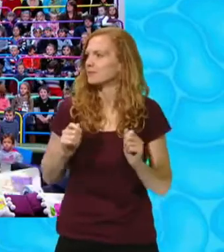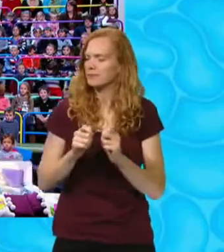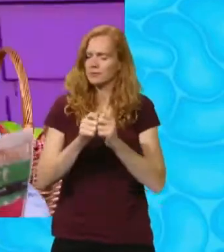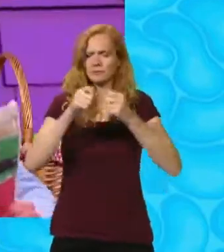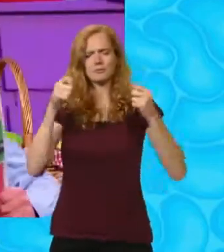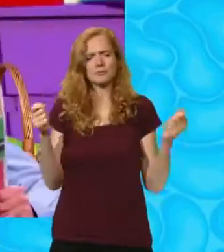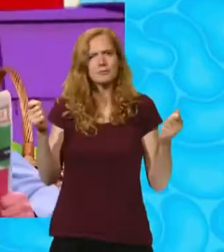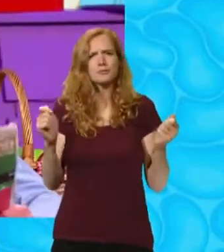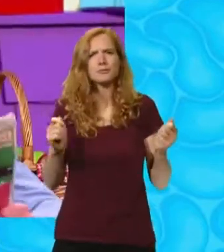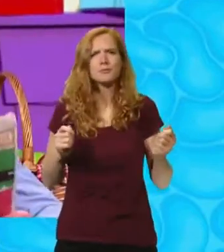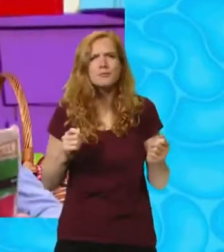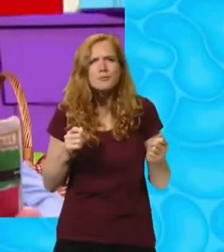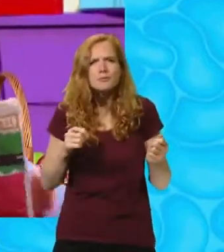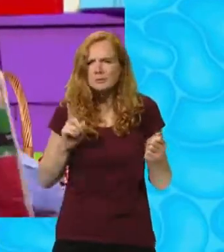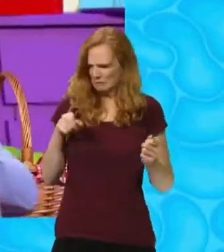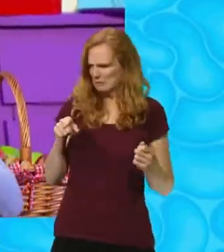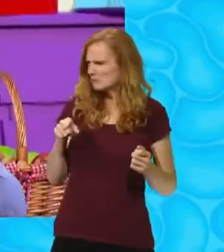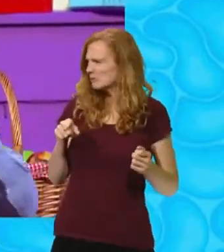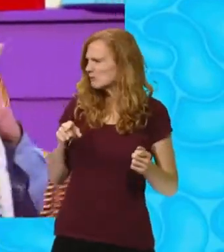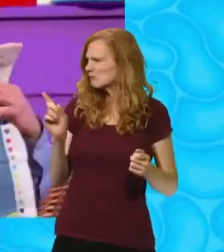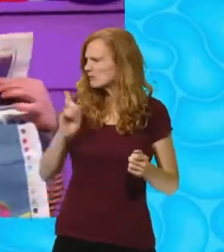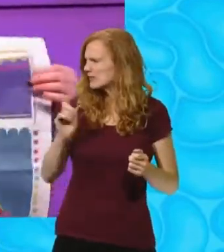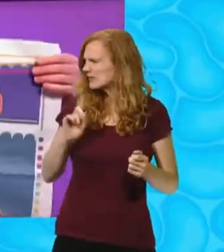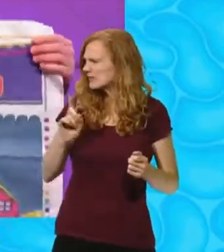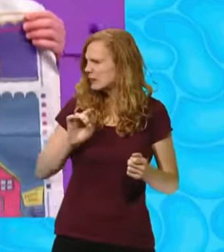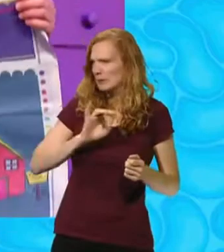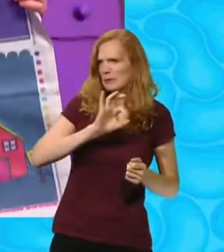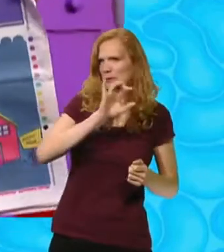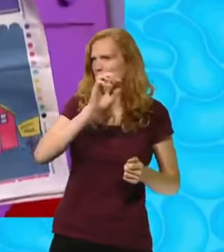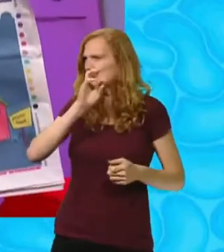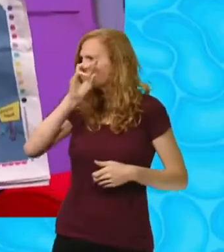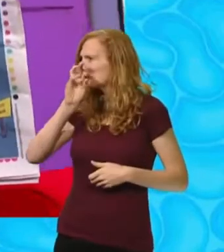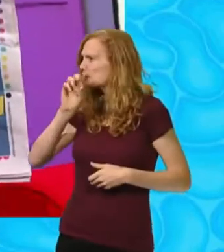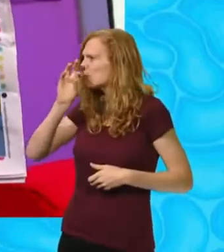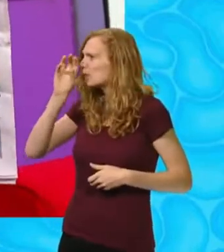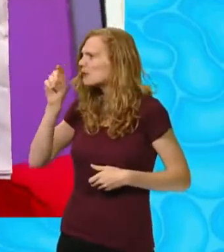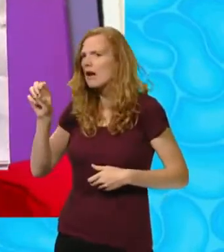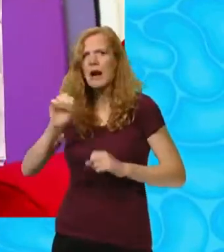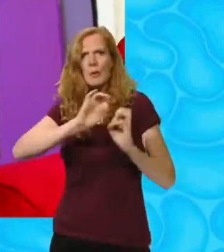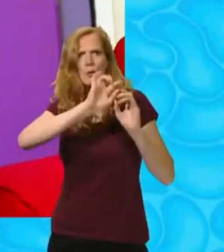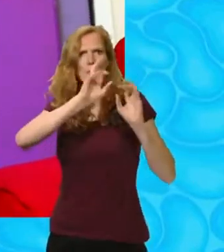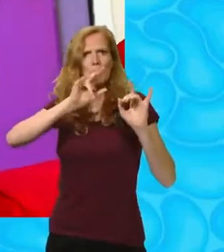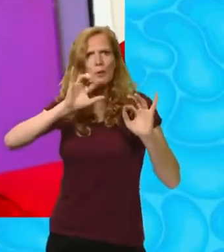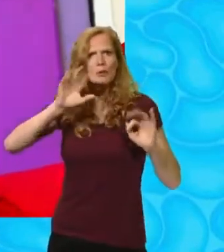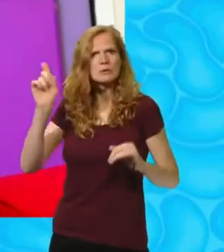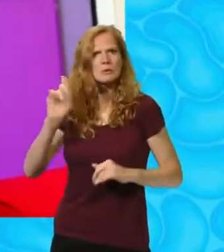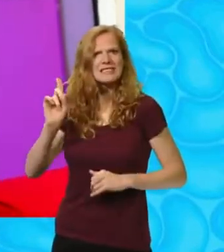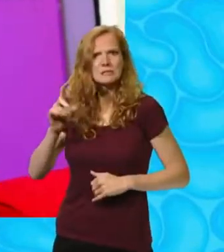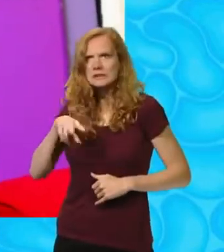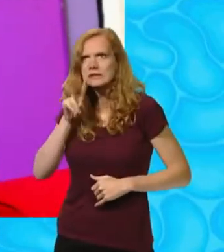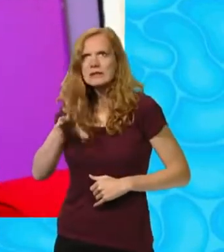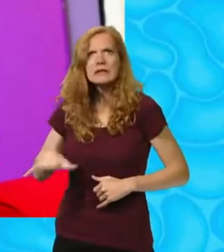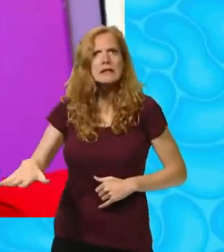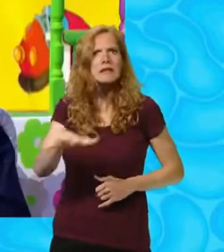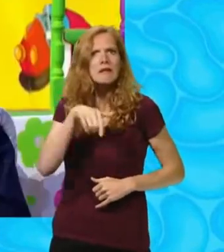Right. Oh, look, it says here that there's a mysterious light that's been spotted over Justin Town.